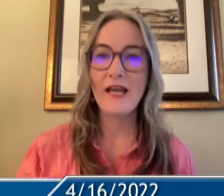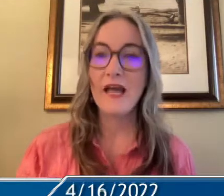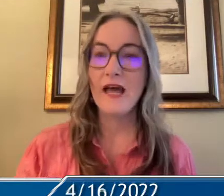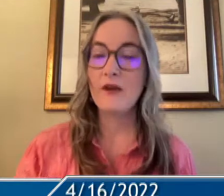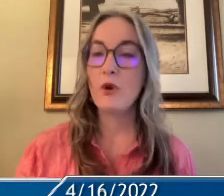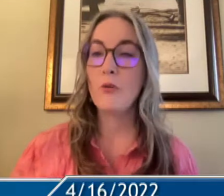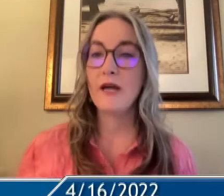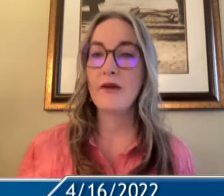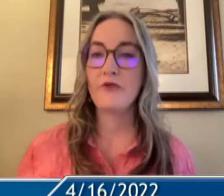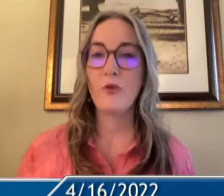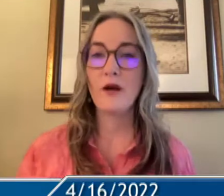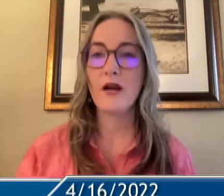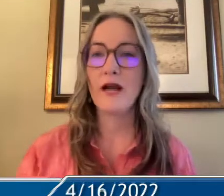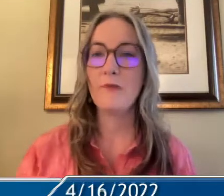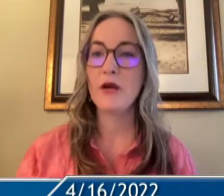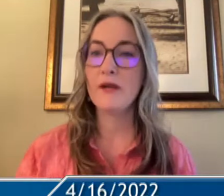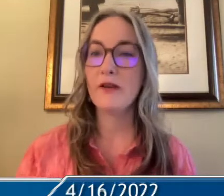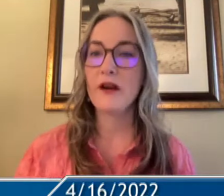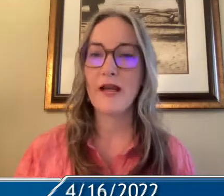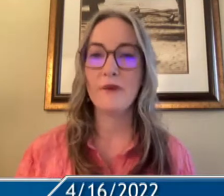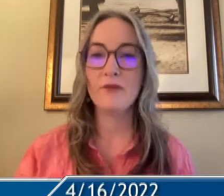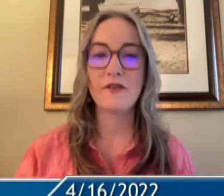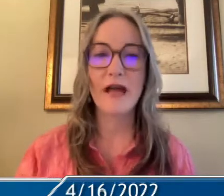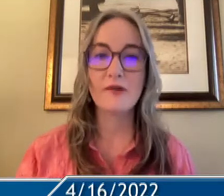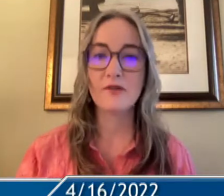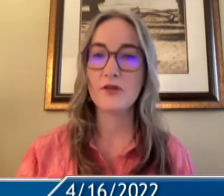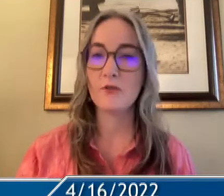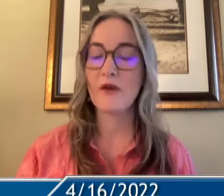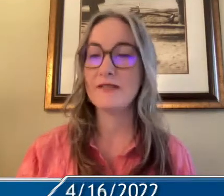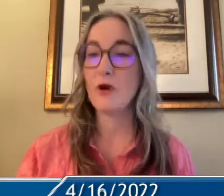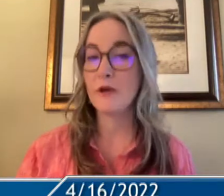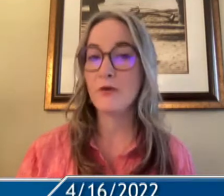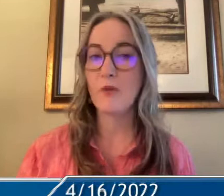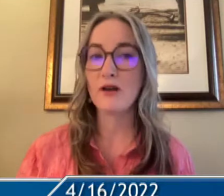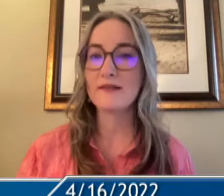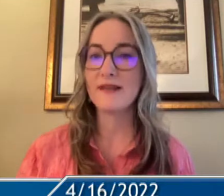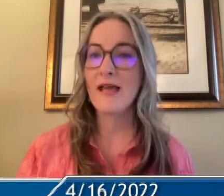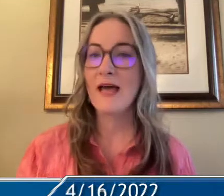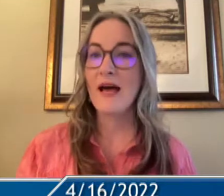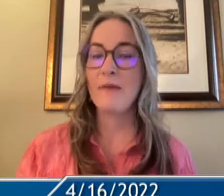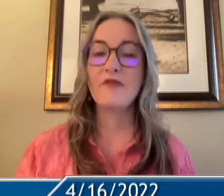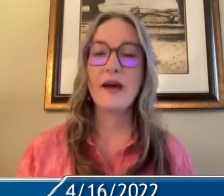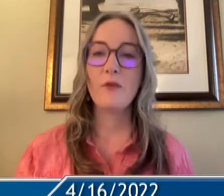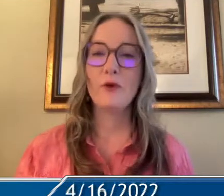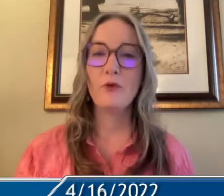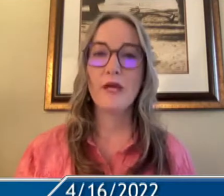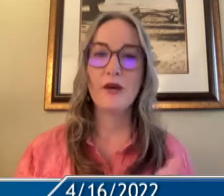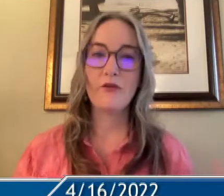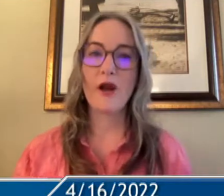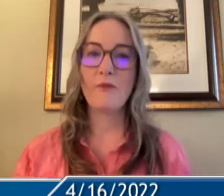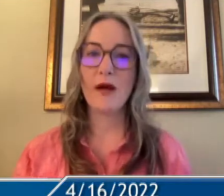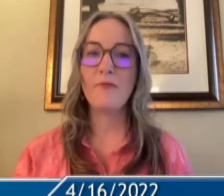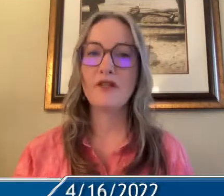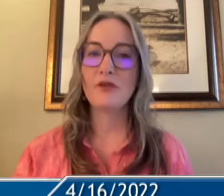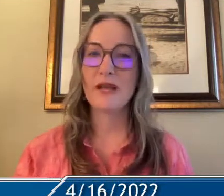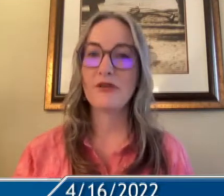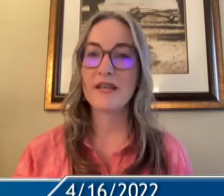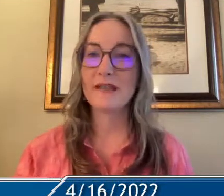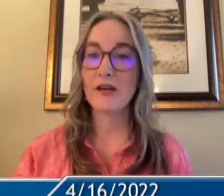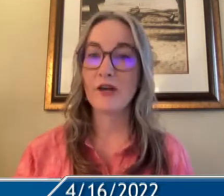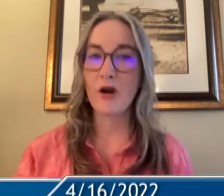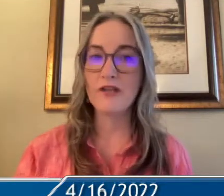today, and then we'll open it up for Mayor Weiler and members of our council to provide some opening remarks. After that, we'll hear from Budget